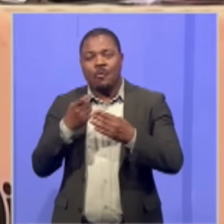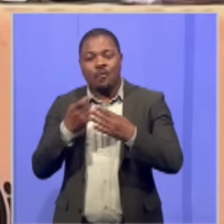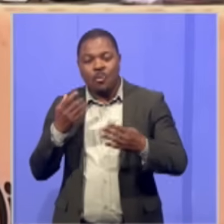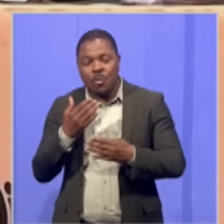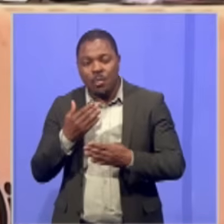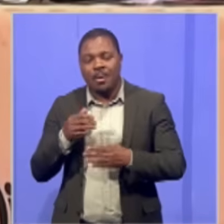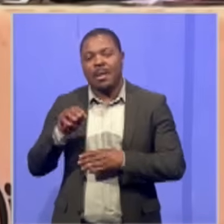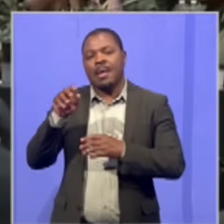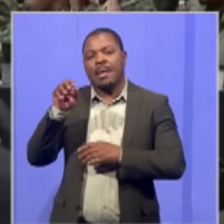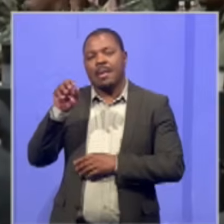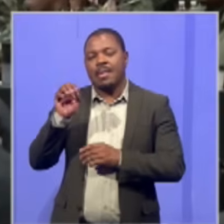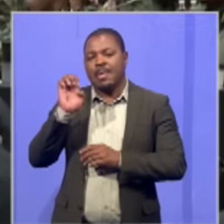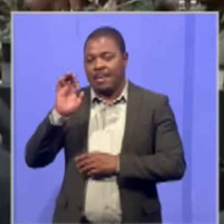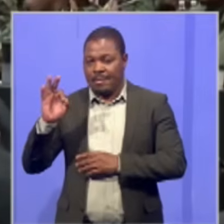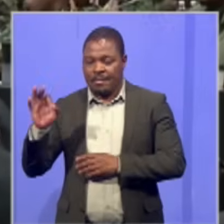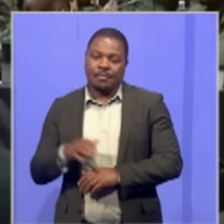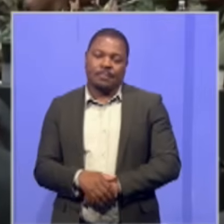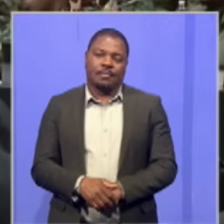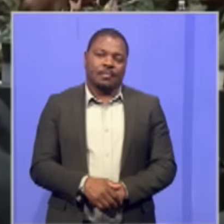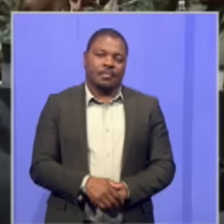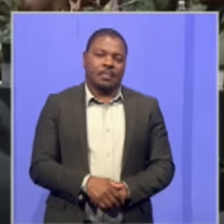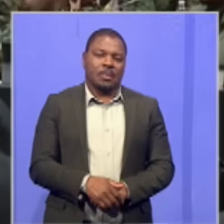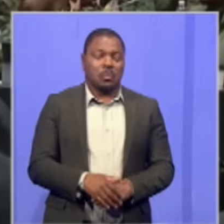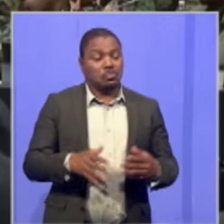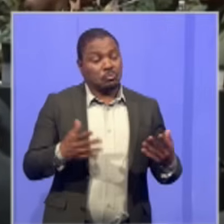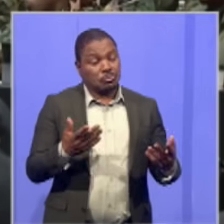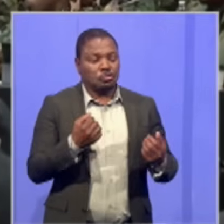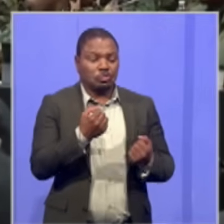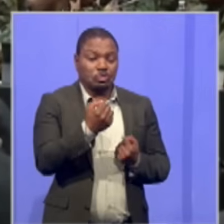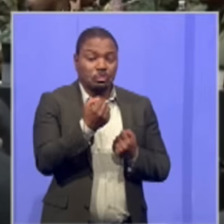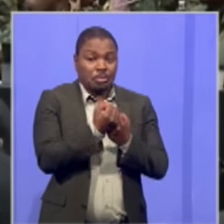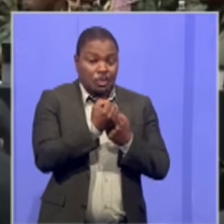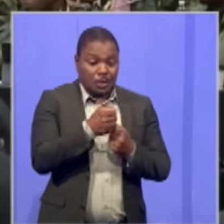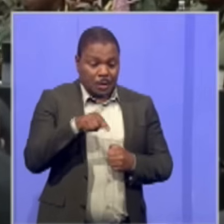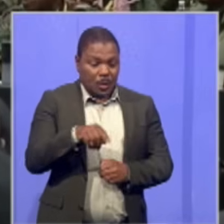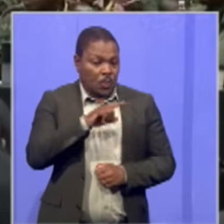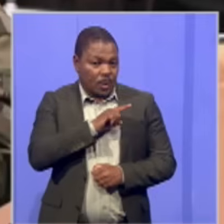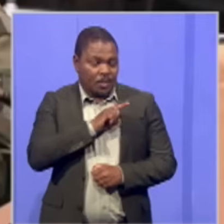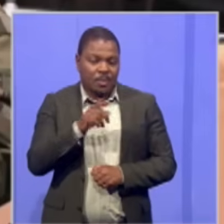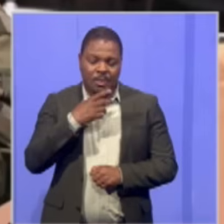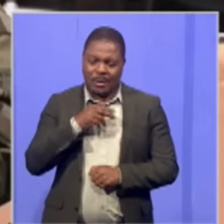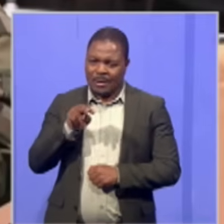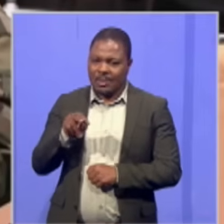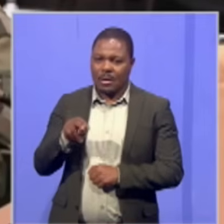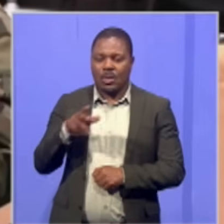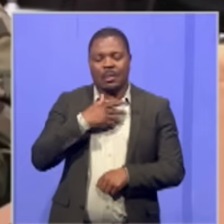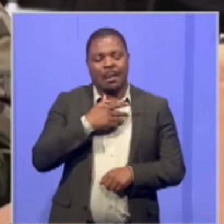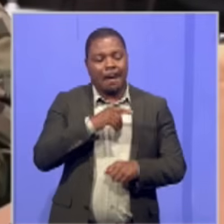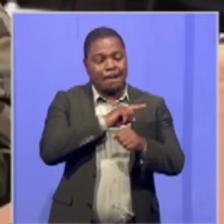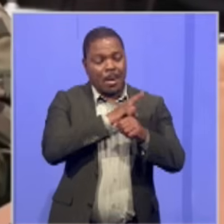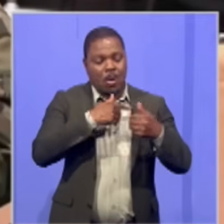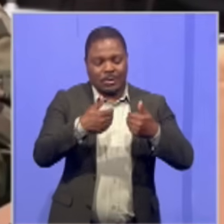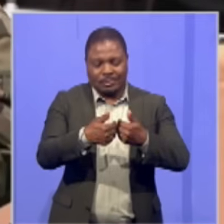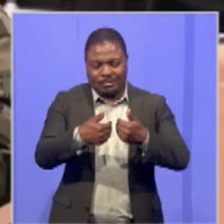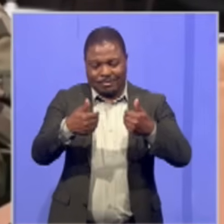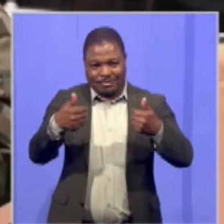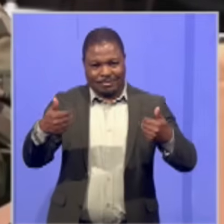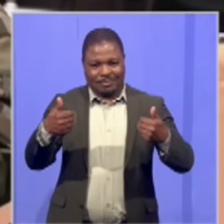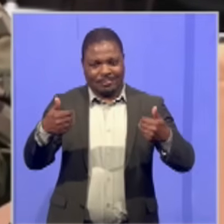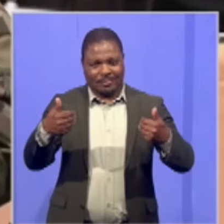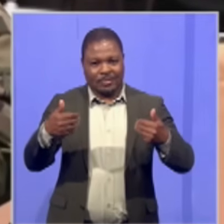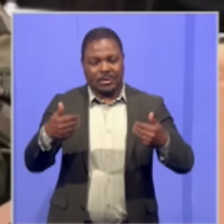Economic Freedom Fighters. Our support for this is informed by how the doctrine of separation of powers defines the role